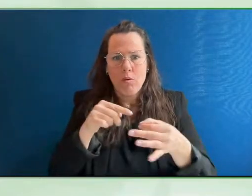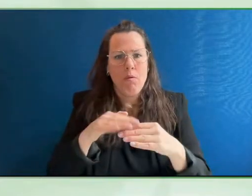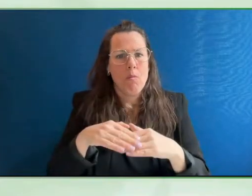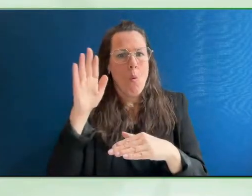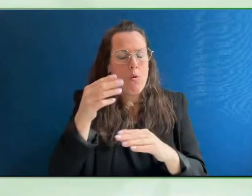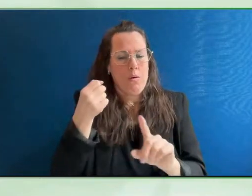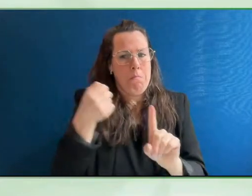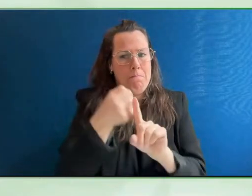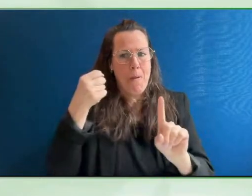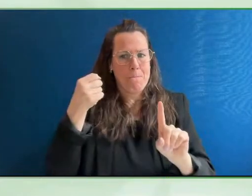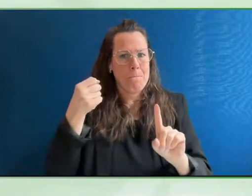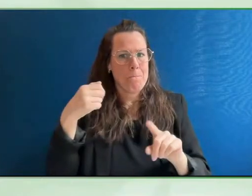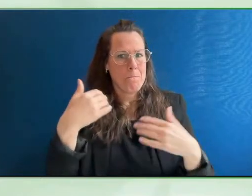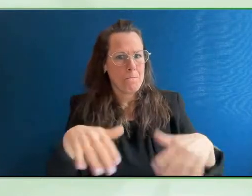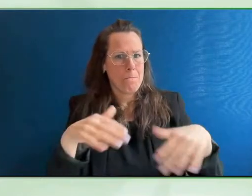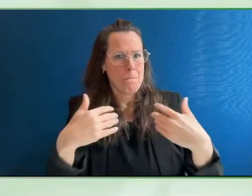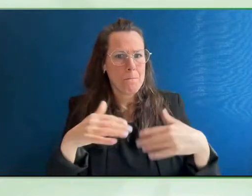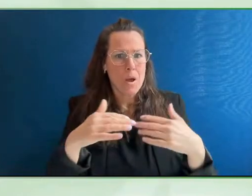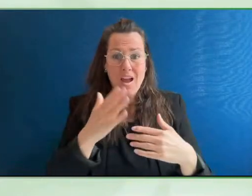something that is more universal.